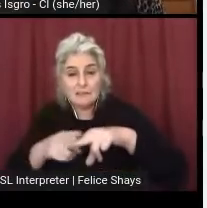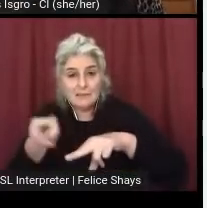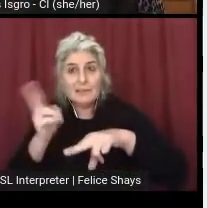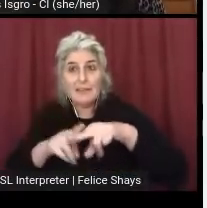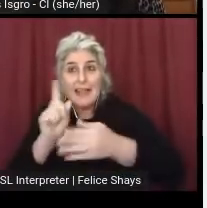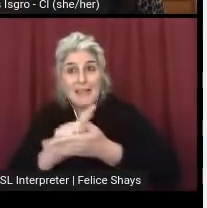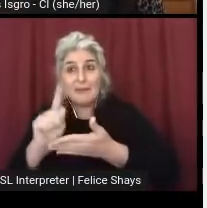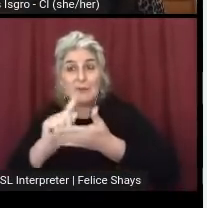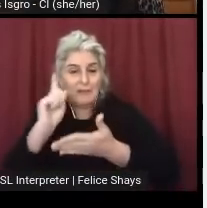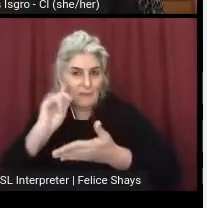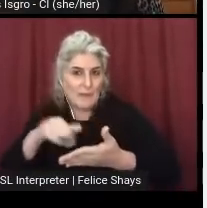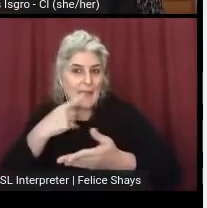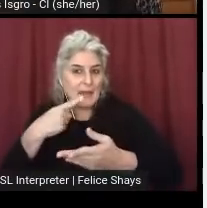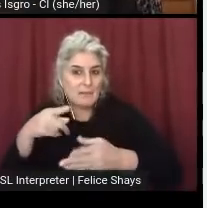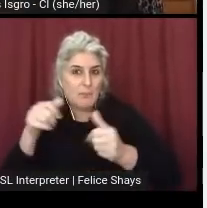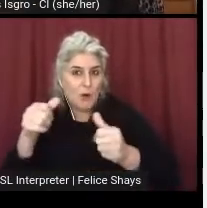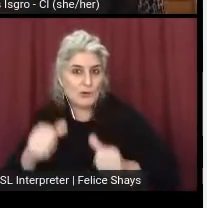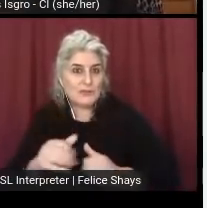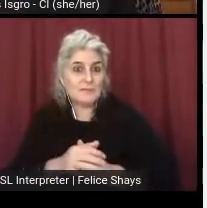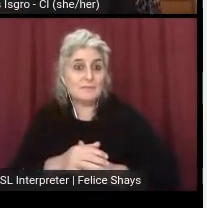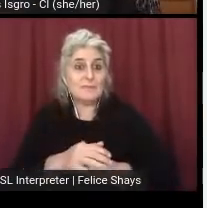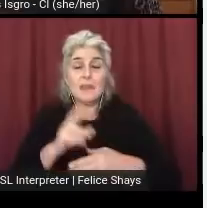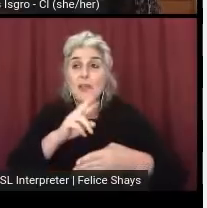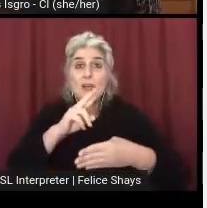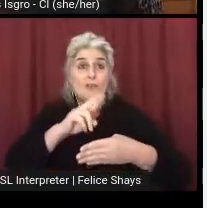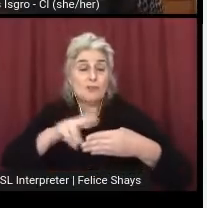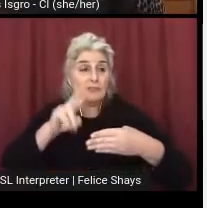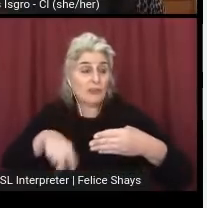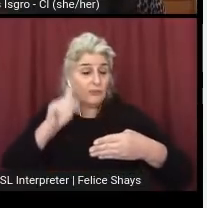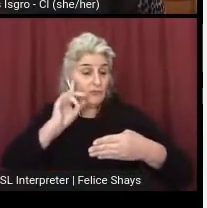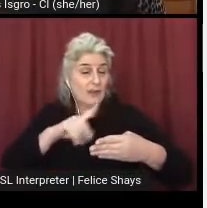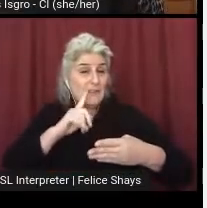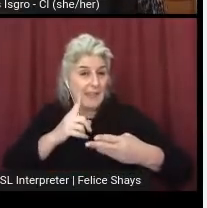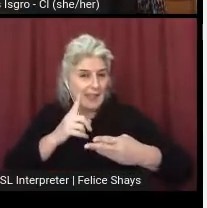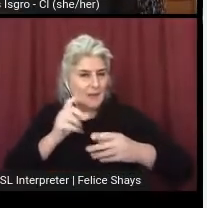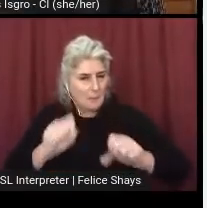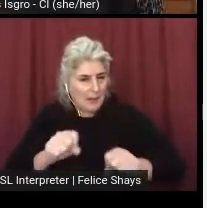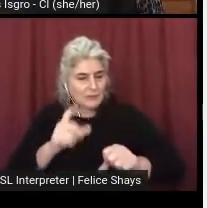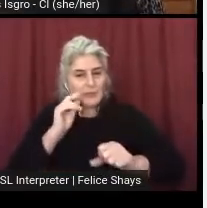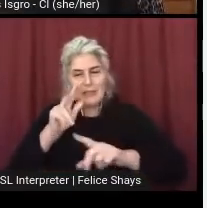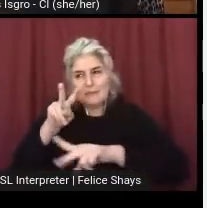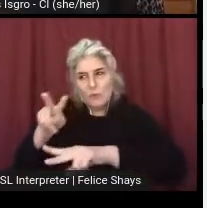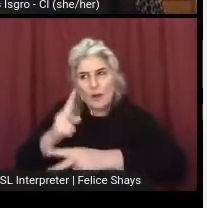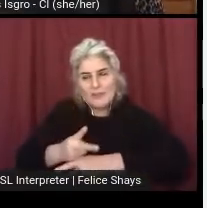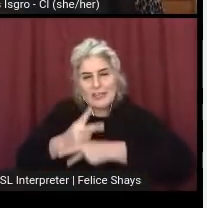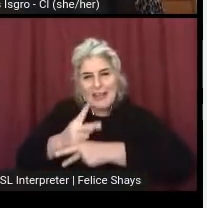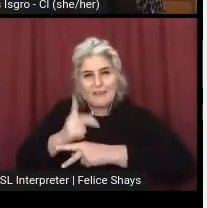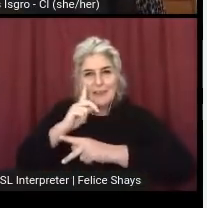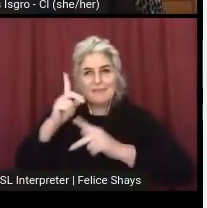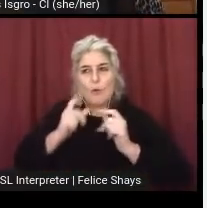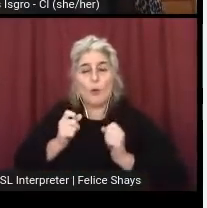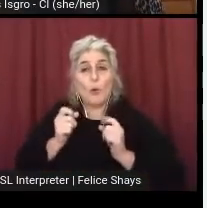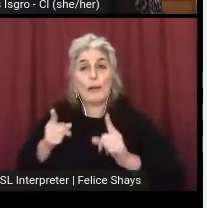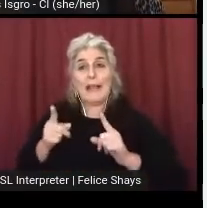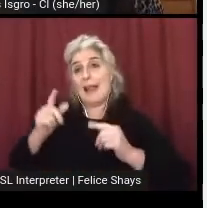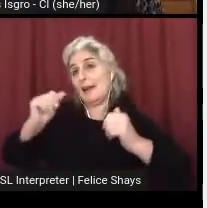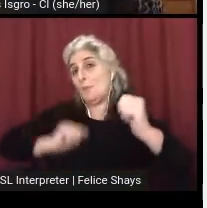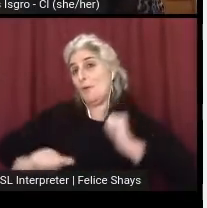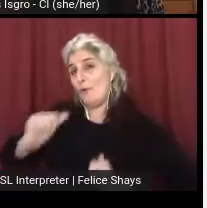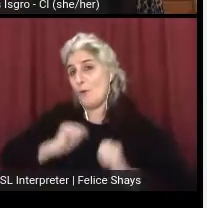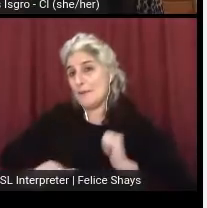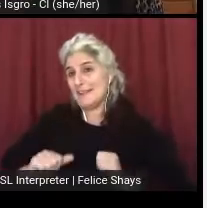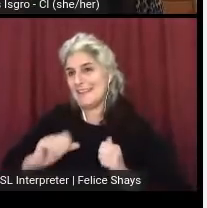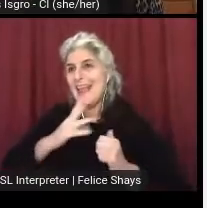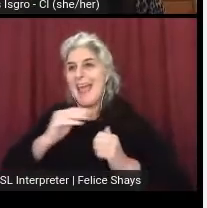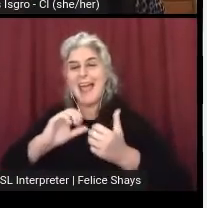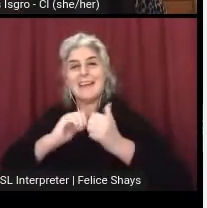week for this post. Results like this are possible when you pay a careful eye towards organic performance and towards how